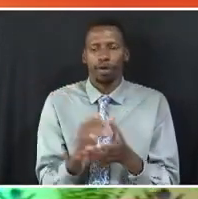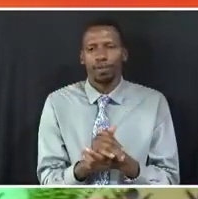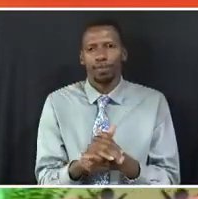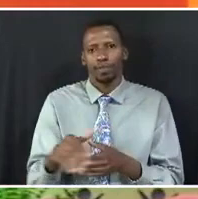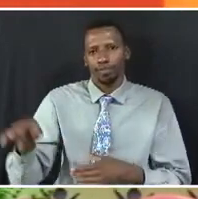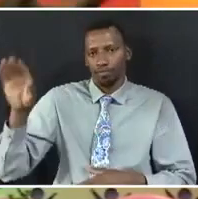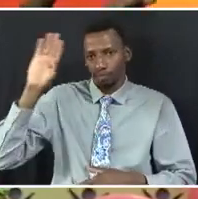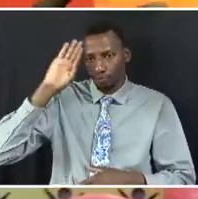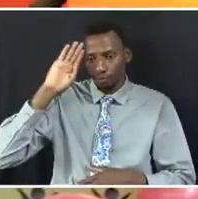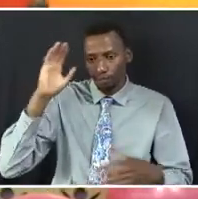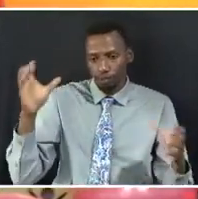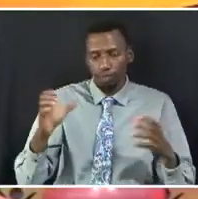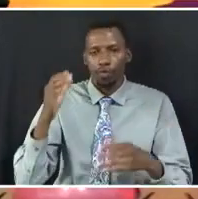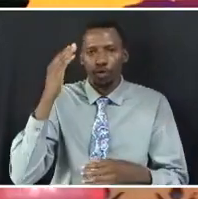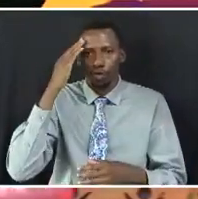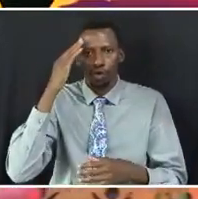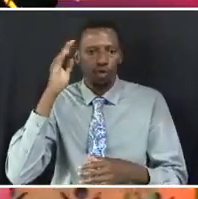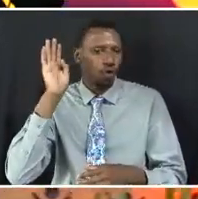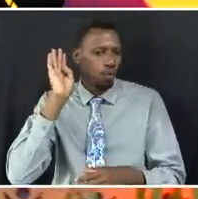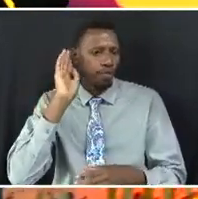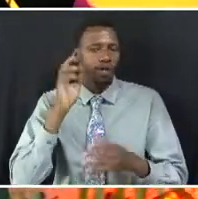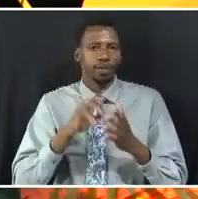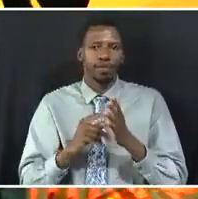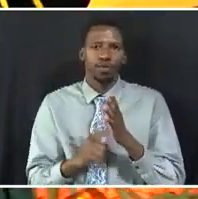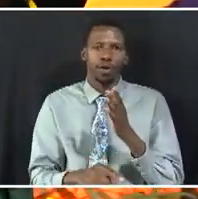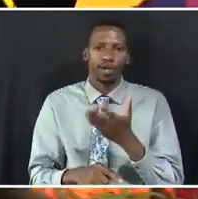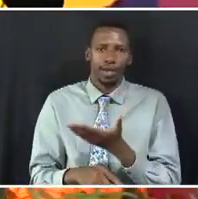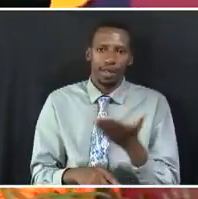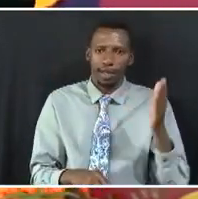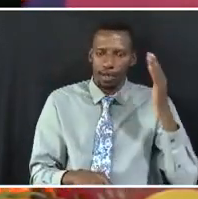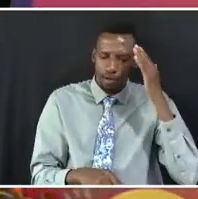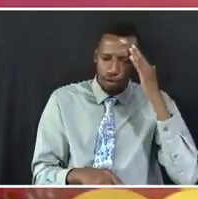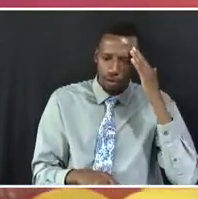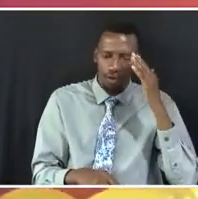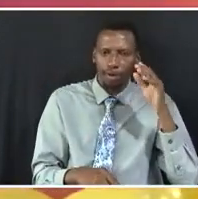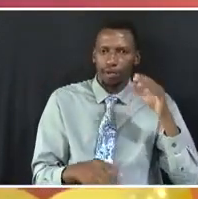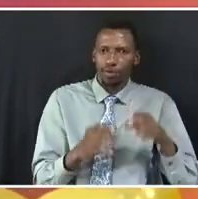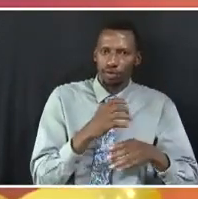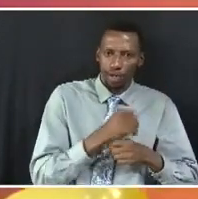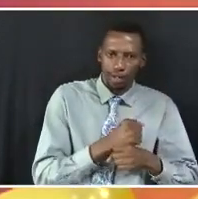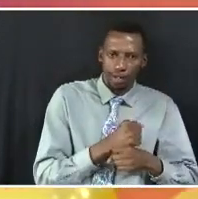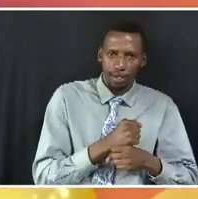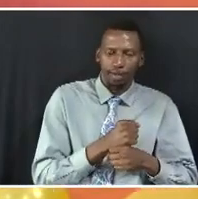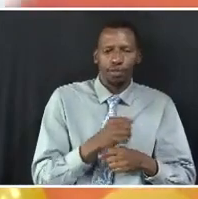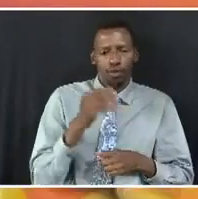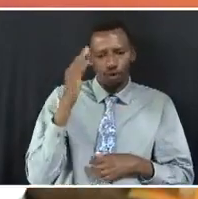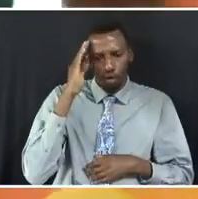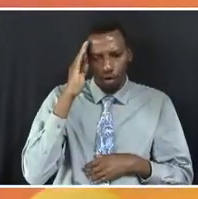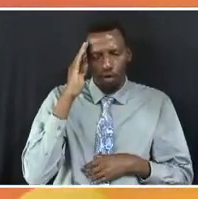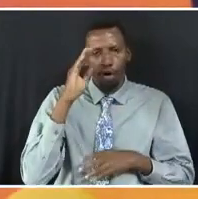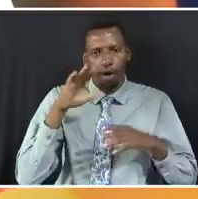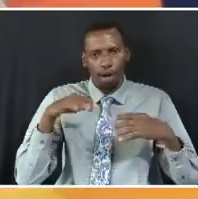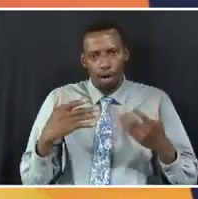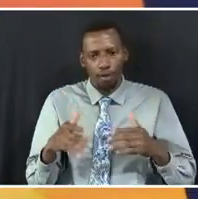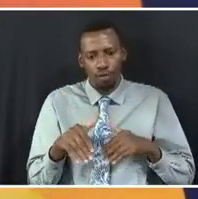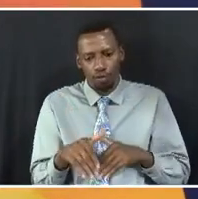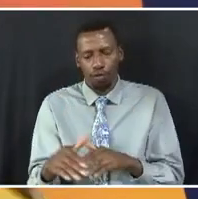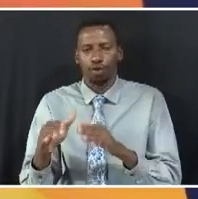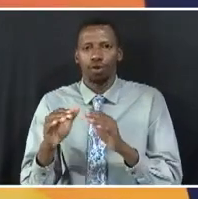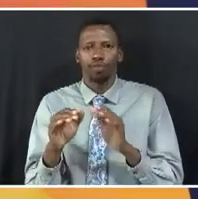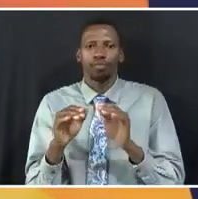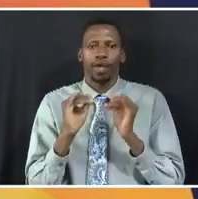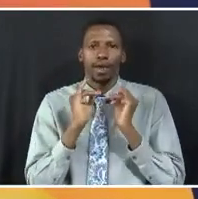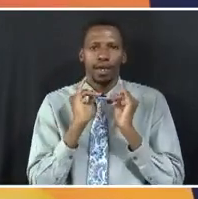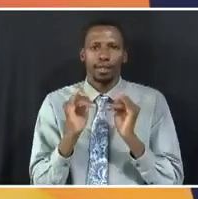Pathfinders know what it means to obey. They know what it means to trust. They know what it means to follow instructions. And the best